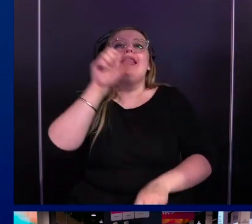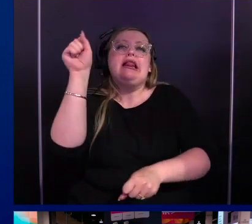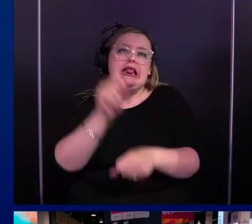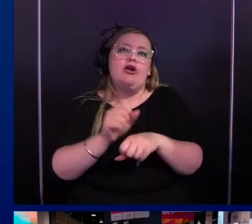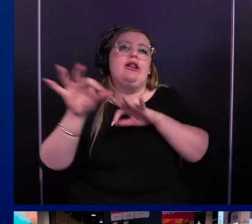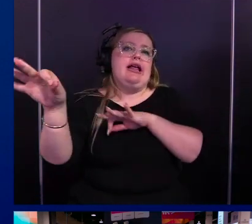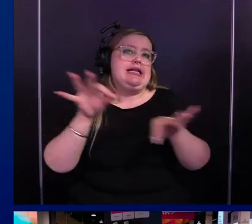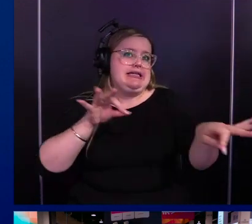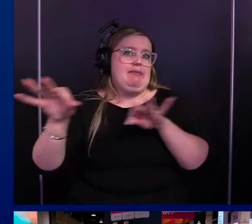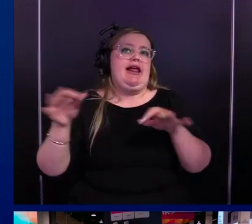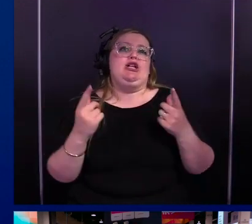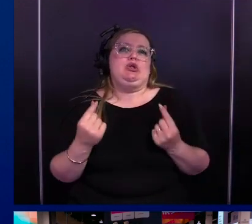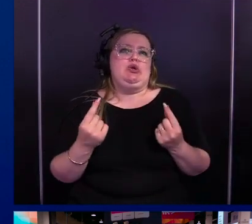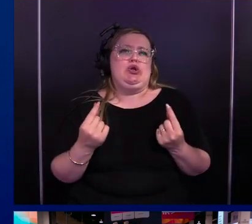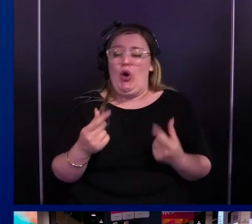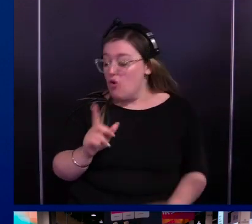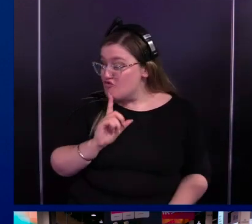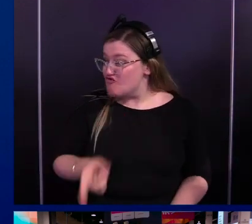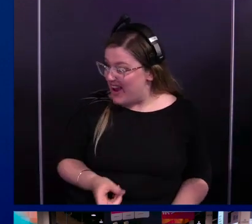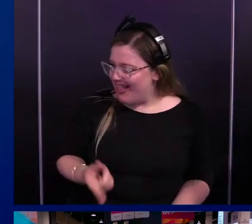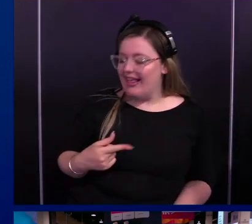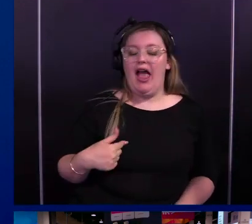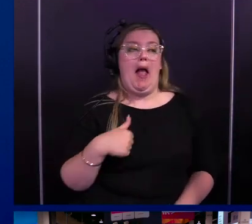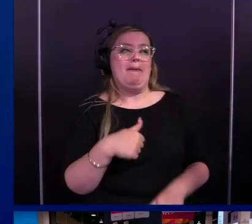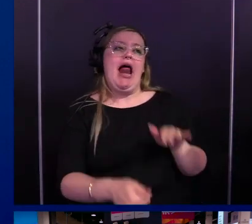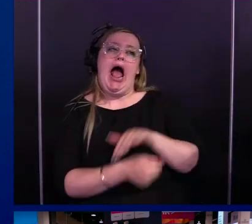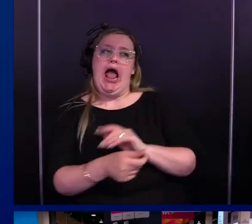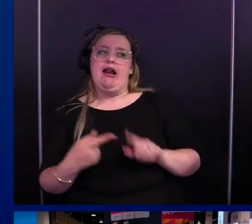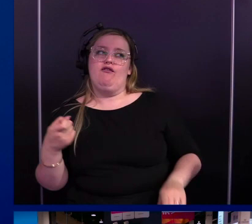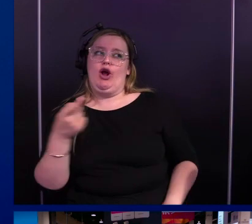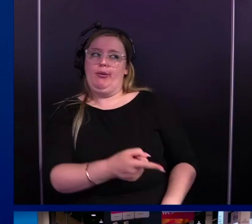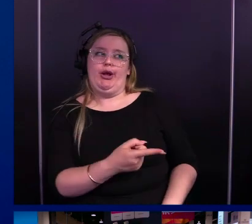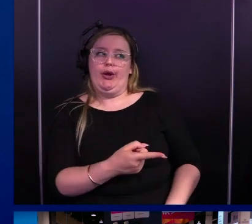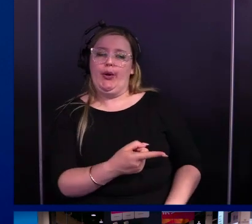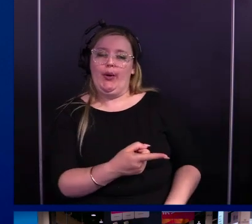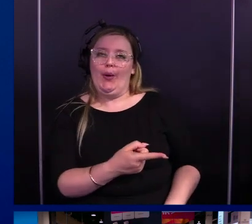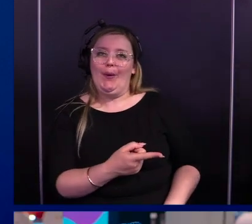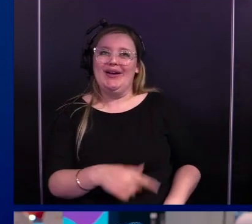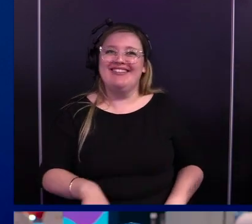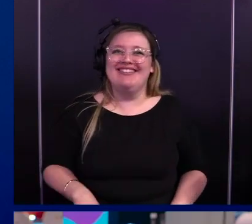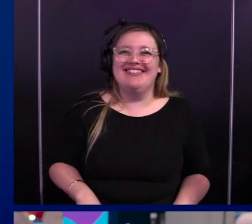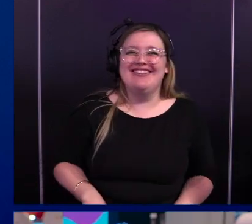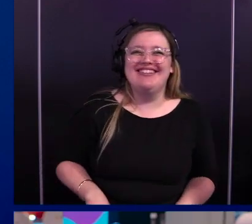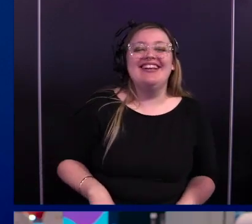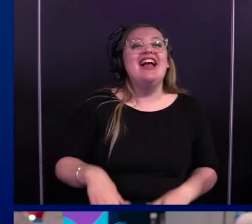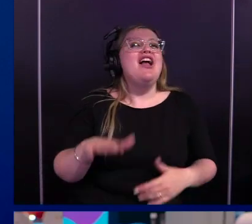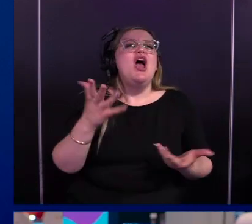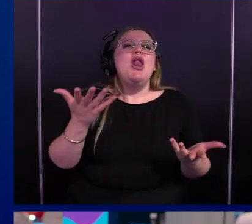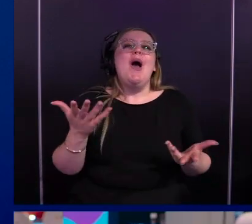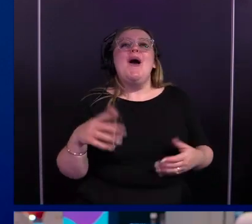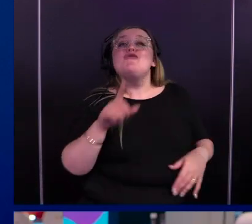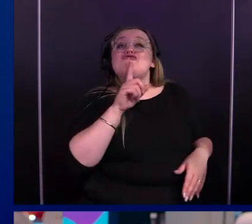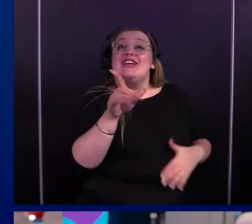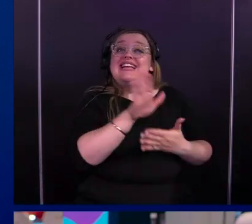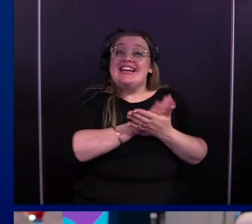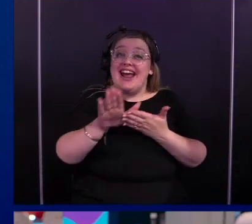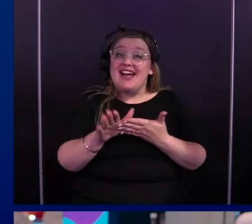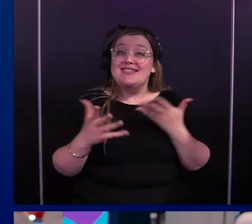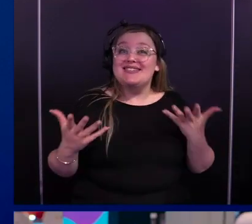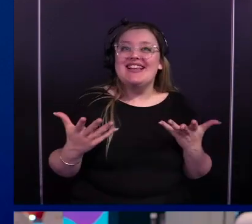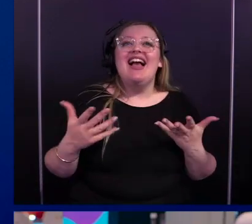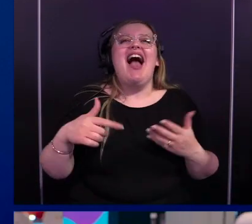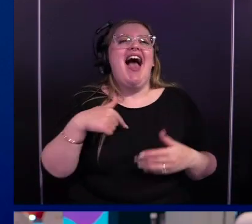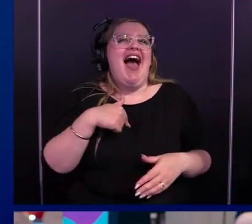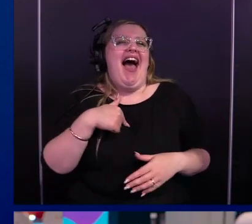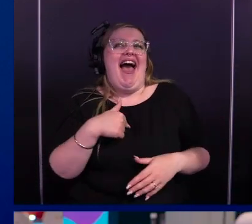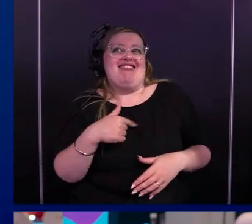idea. Yeah. I don't think I make it that far. I've been hiding it from you just to keep you on your toes. All right. Yeah. So no, what's really nice, right, is I think that's what I